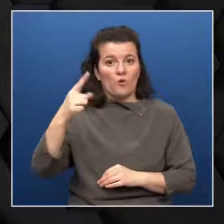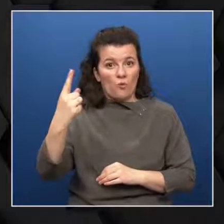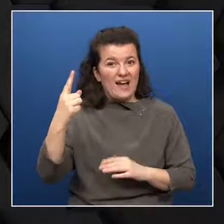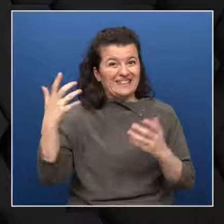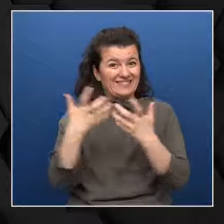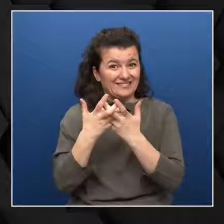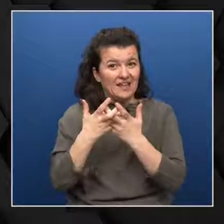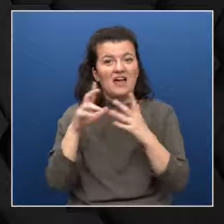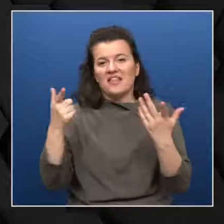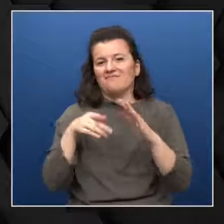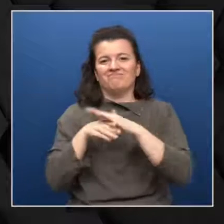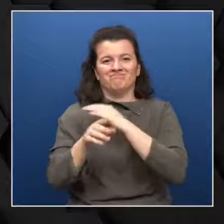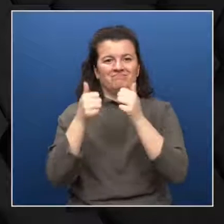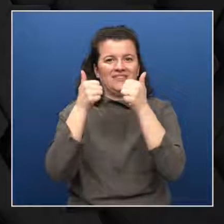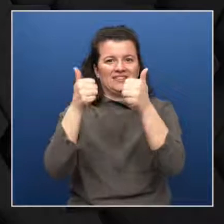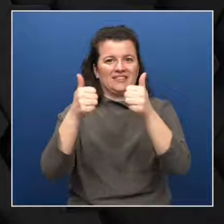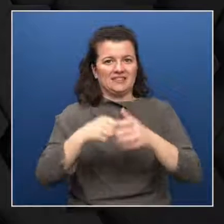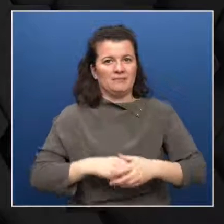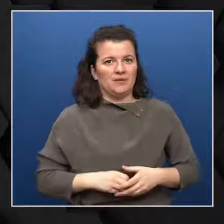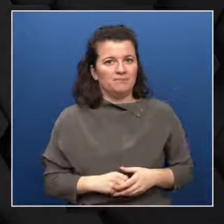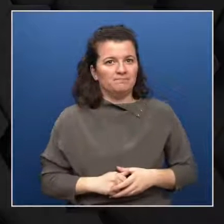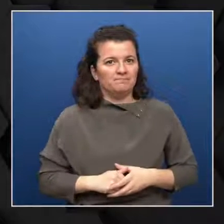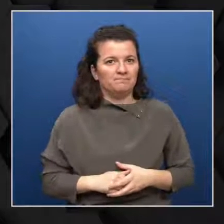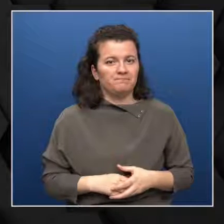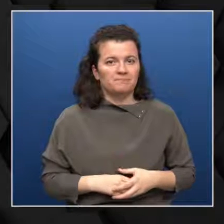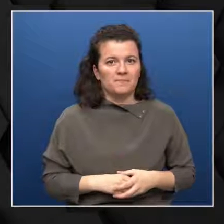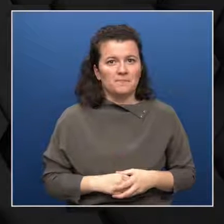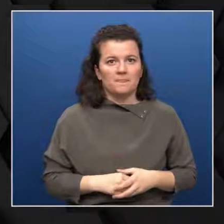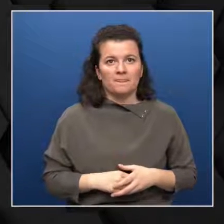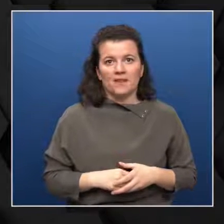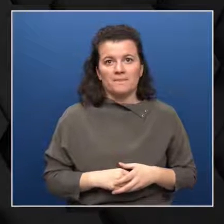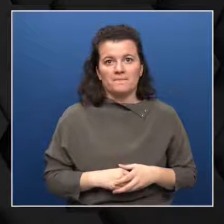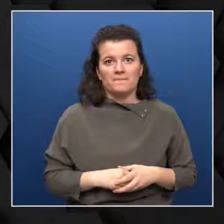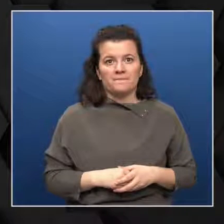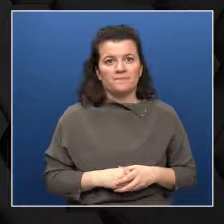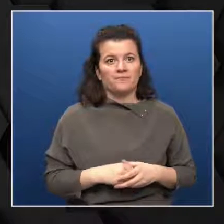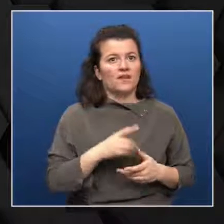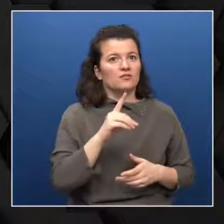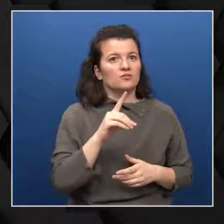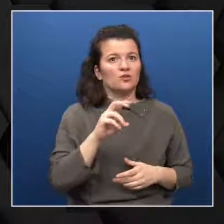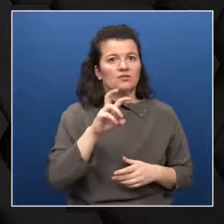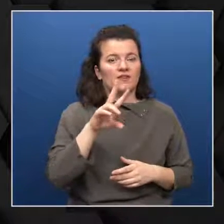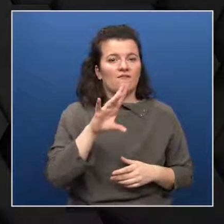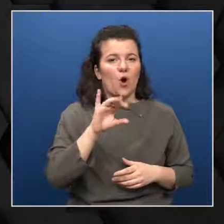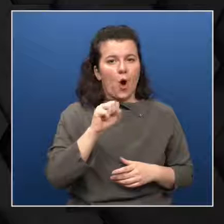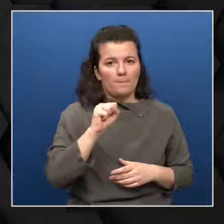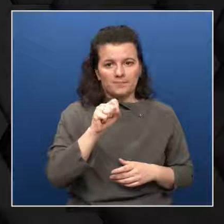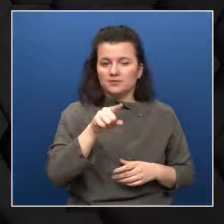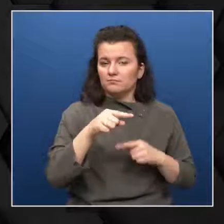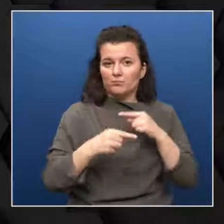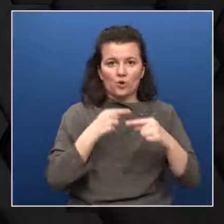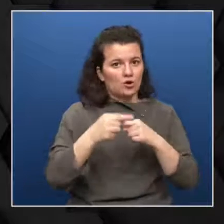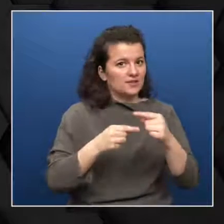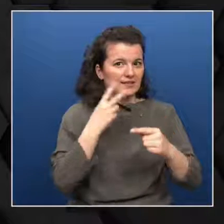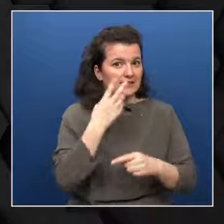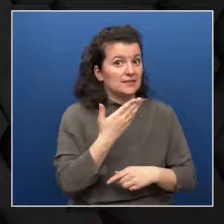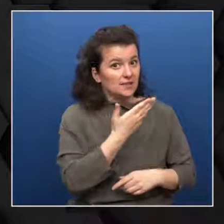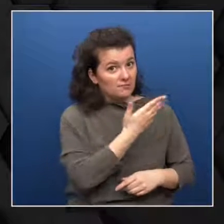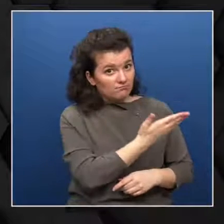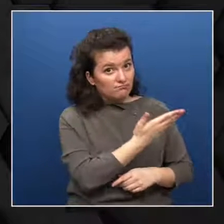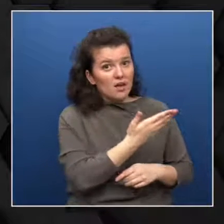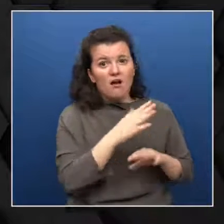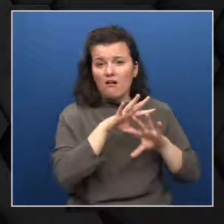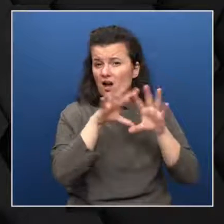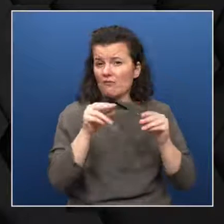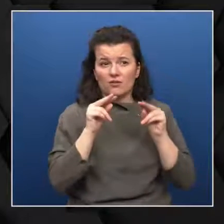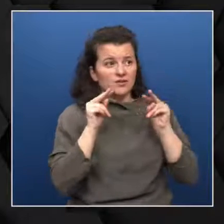to Microsoft Docs or Learn, it runs against this. It has a DevOps process against there, and everyone gets that report to